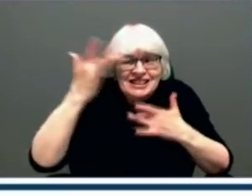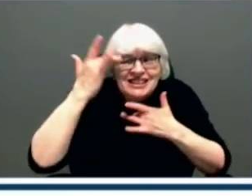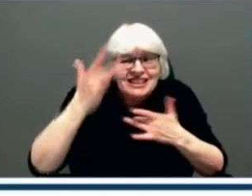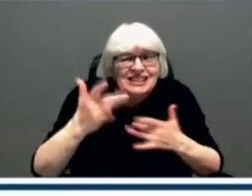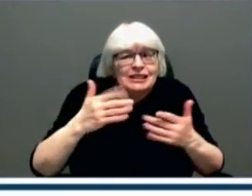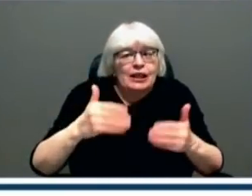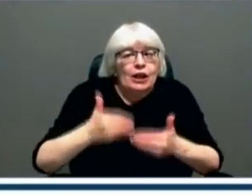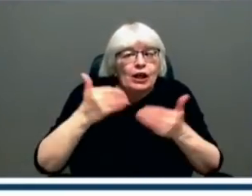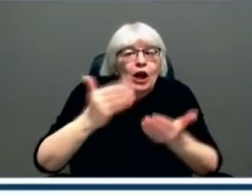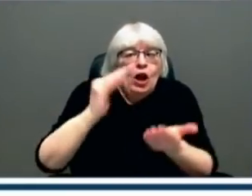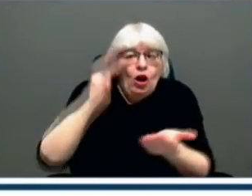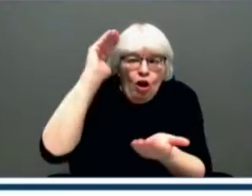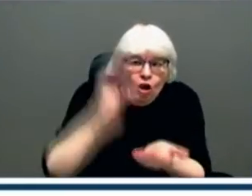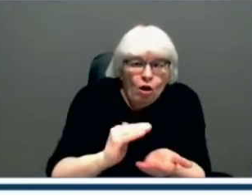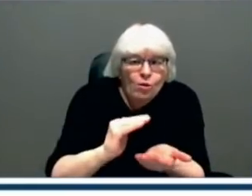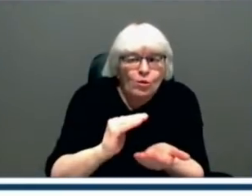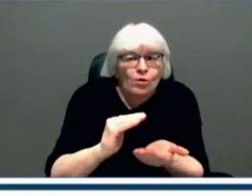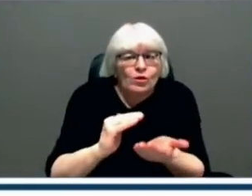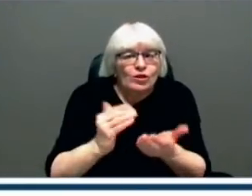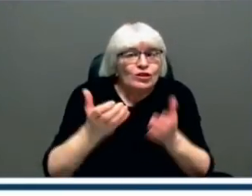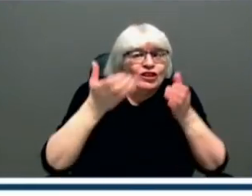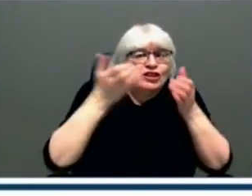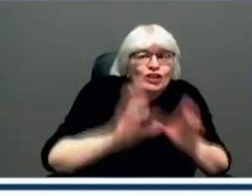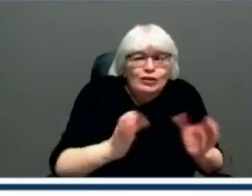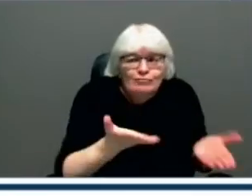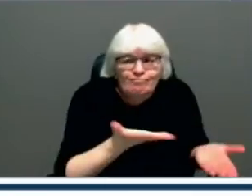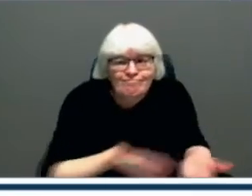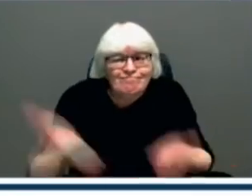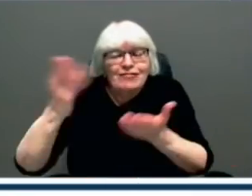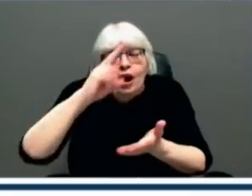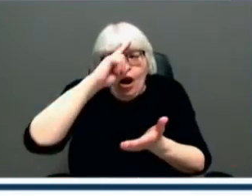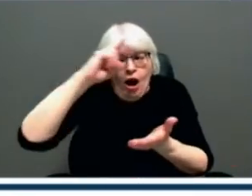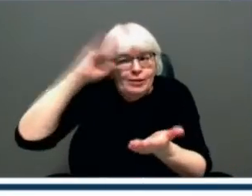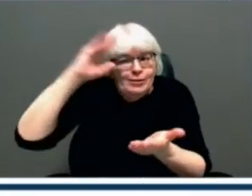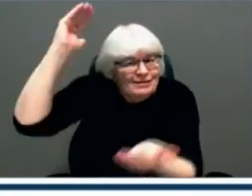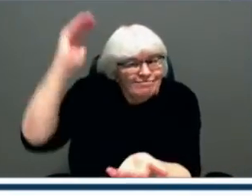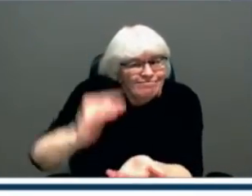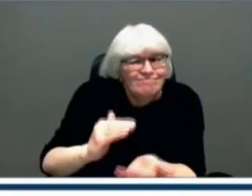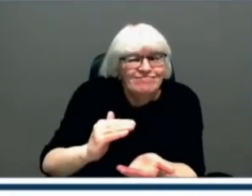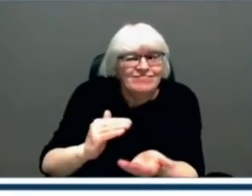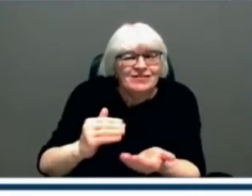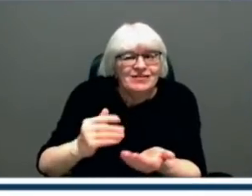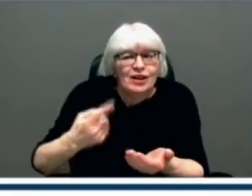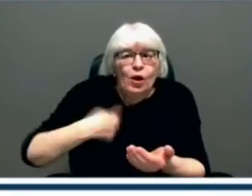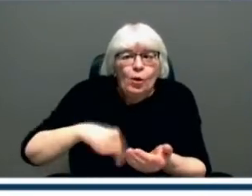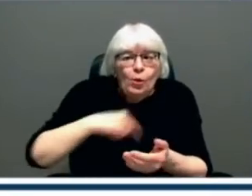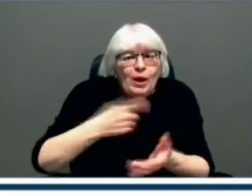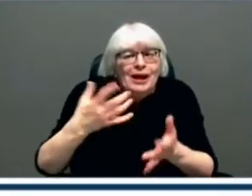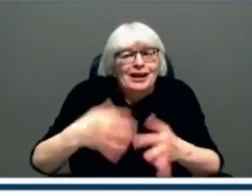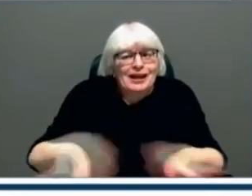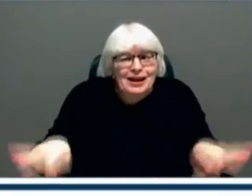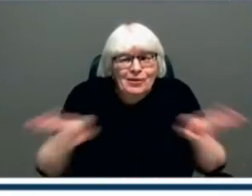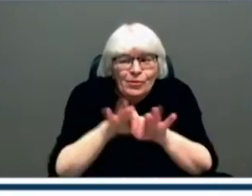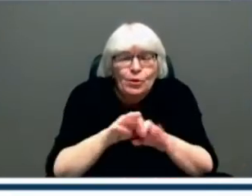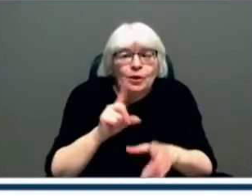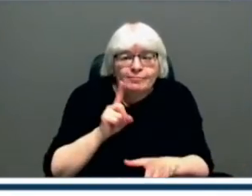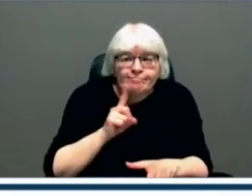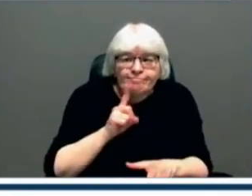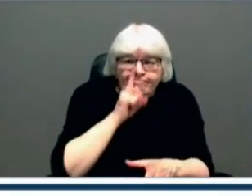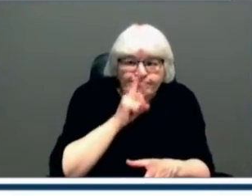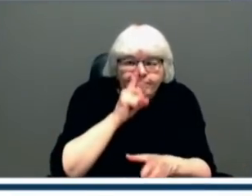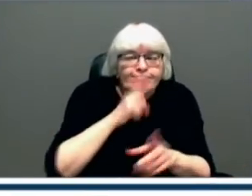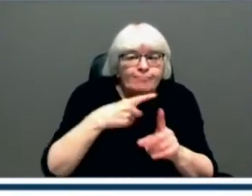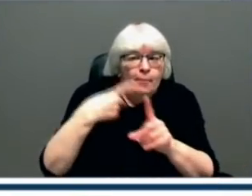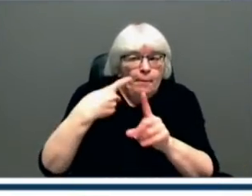hospitalized. That's why it's very important for Nova Scotians who test positive to use the online report support tool